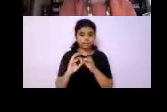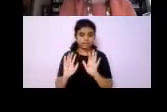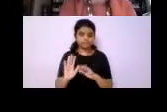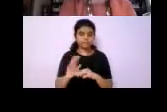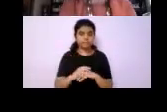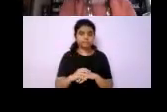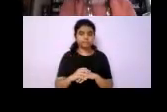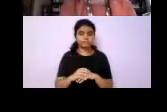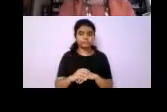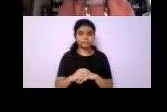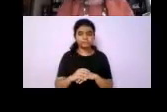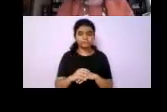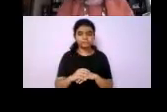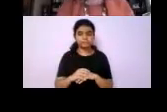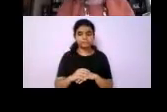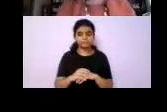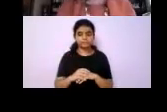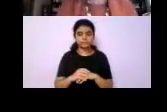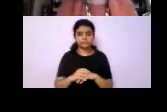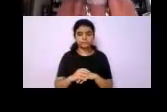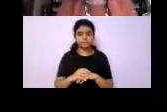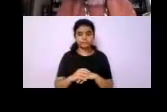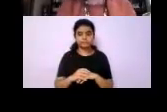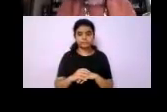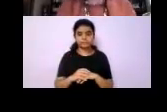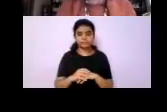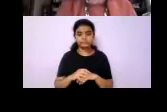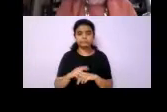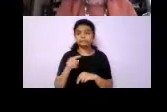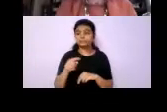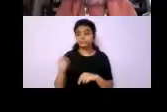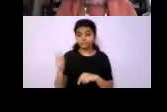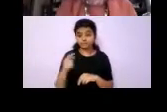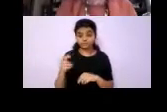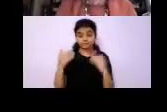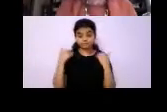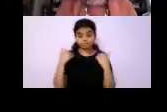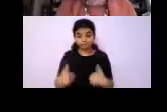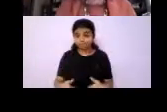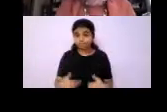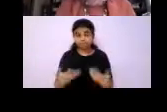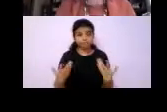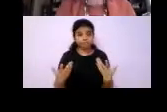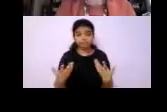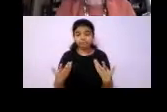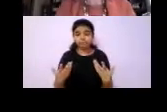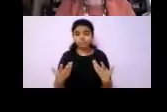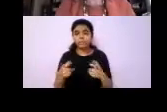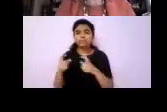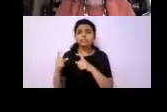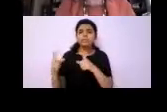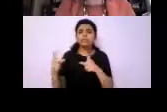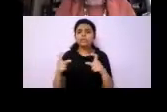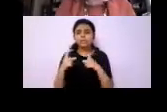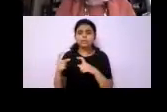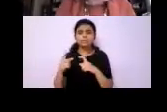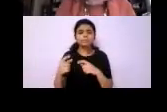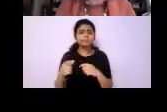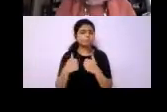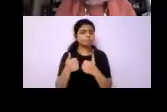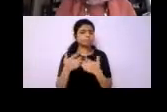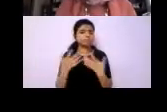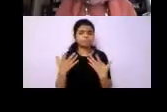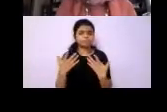The custodial maintenance of the body is not yet care in the fully normative